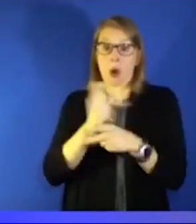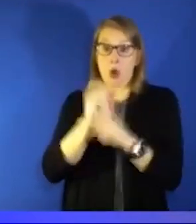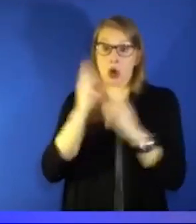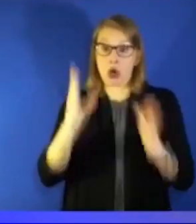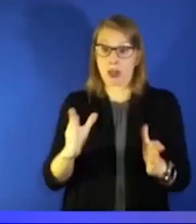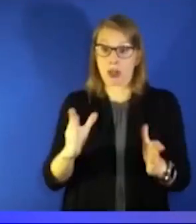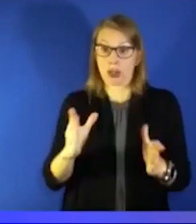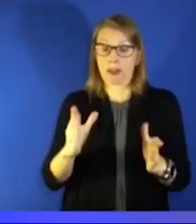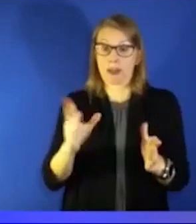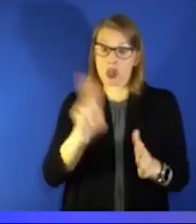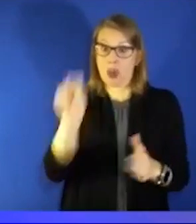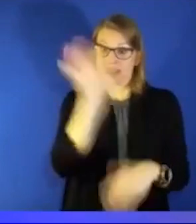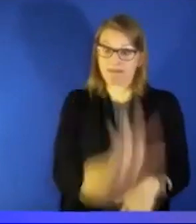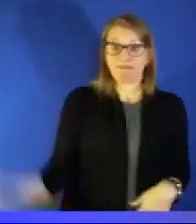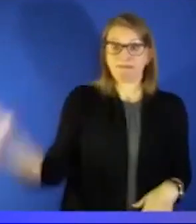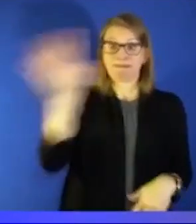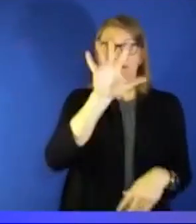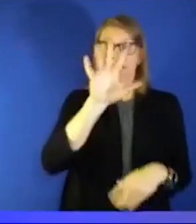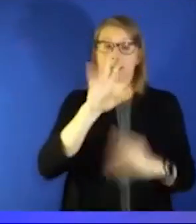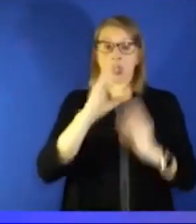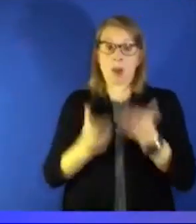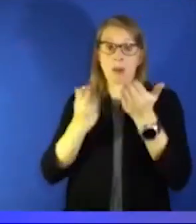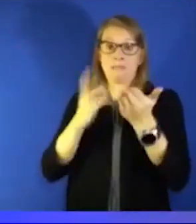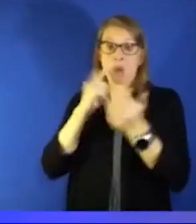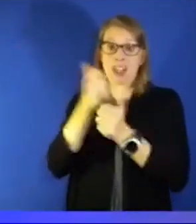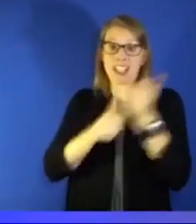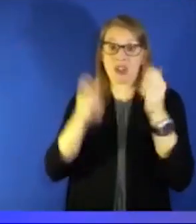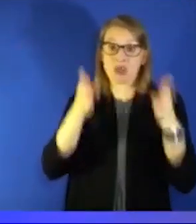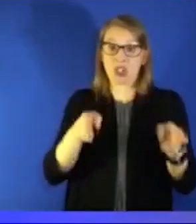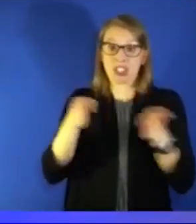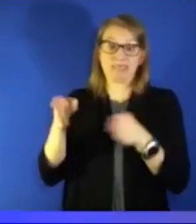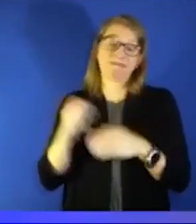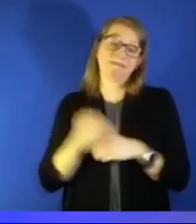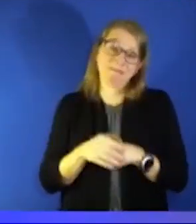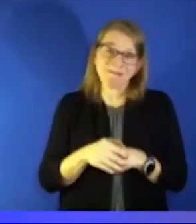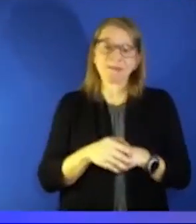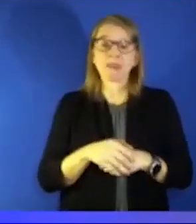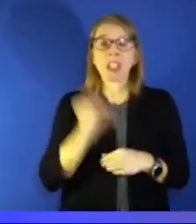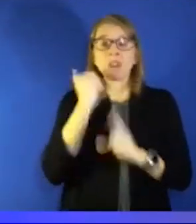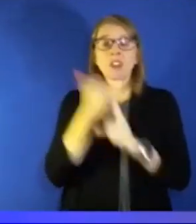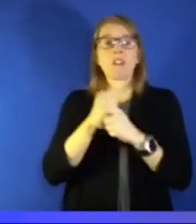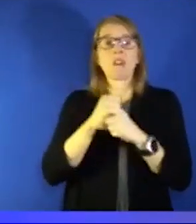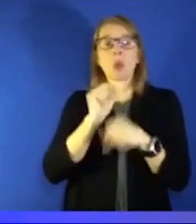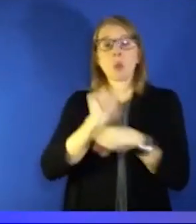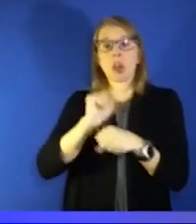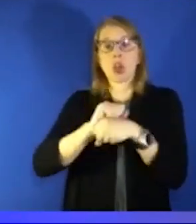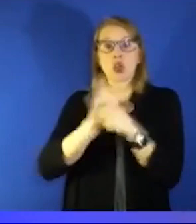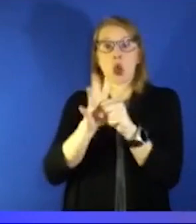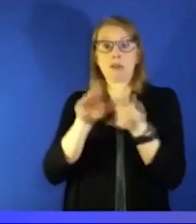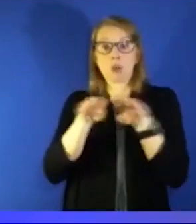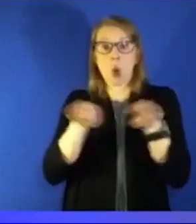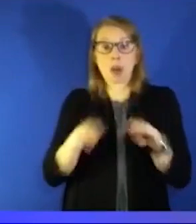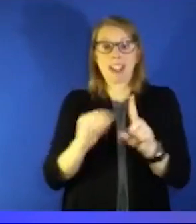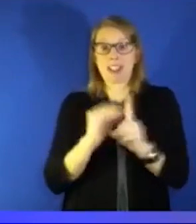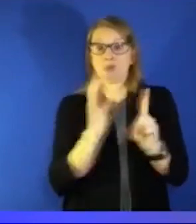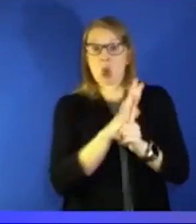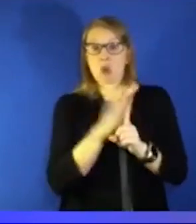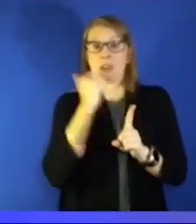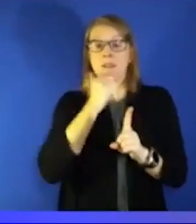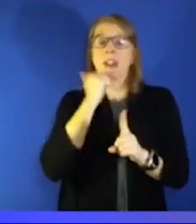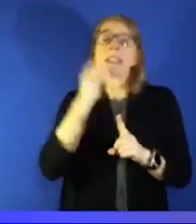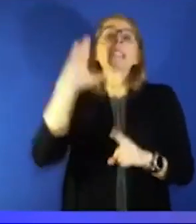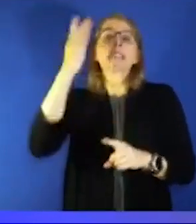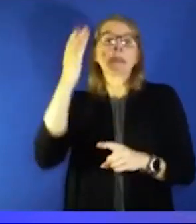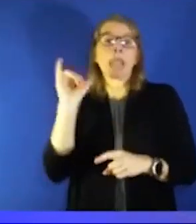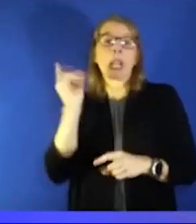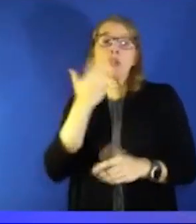specific recommendation to every one of those people. If you are working in a COVID ward and get exposed every day, certainly it sounds like a good idea. But if